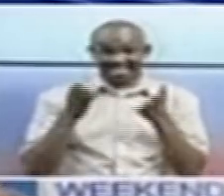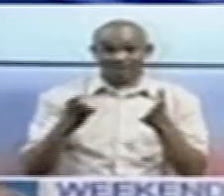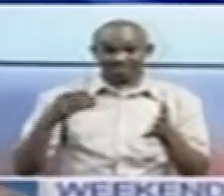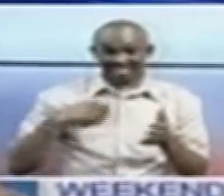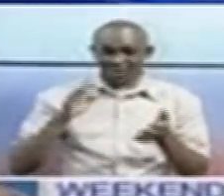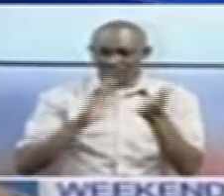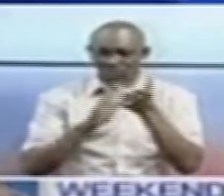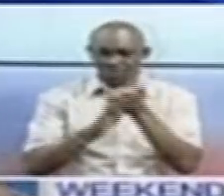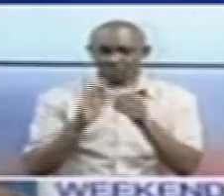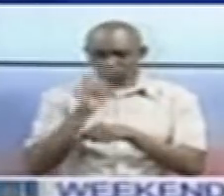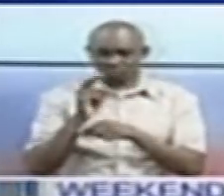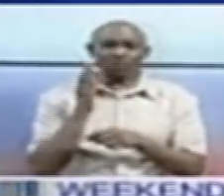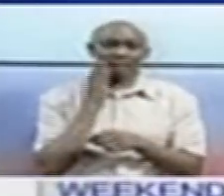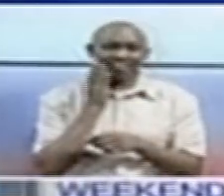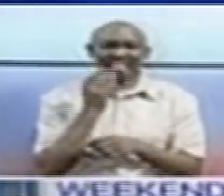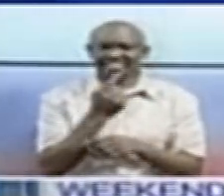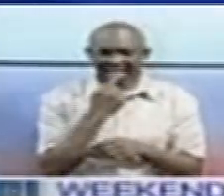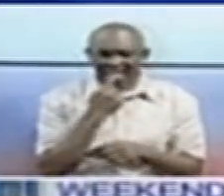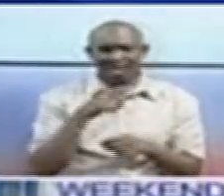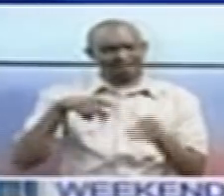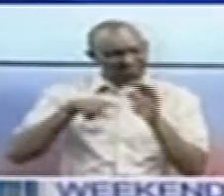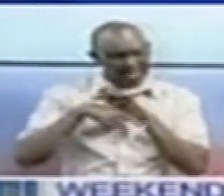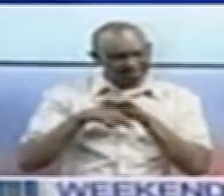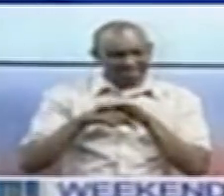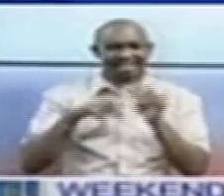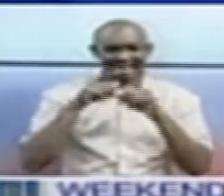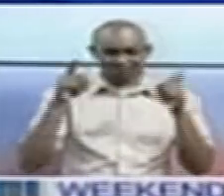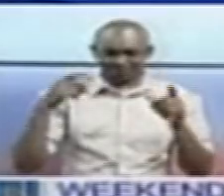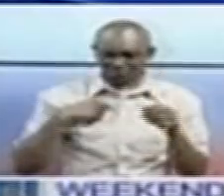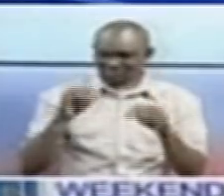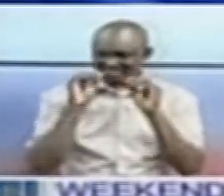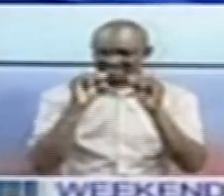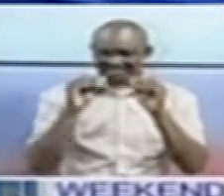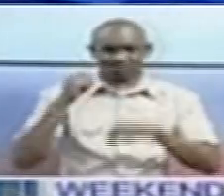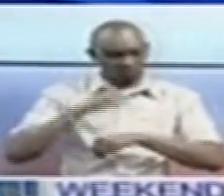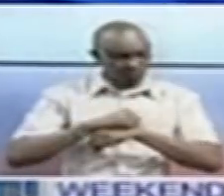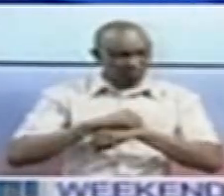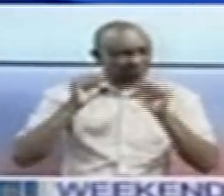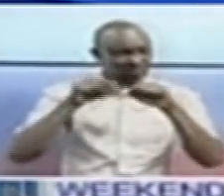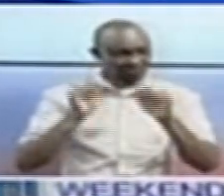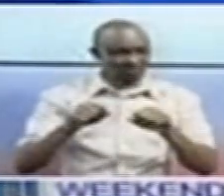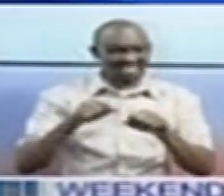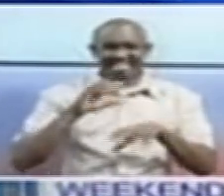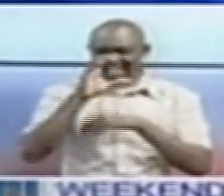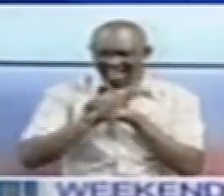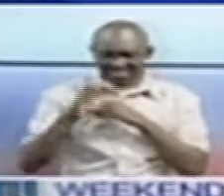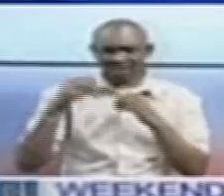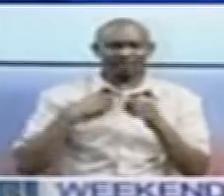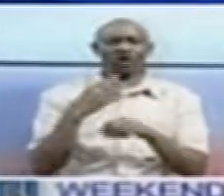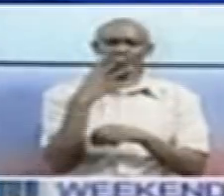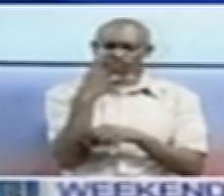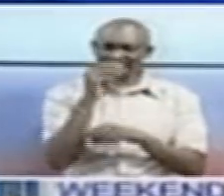is the proposal to use mother tongue as the primary language of instruction in schools practical in a country where over